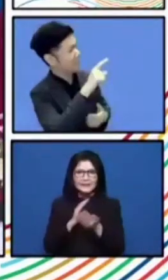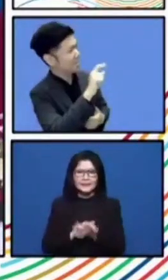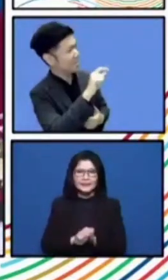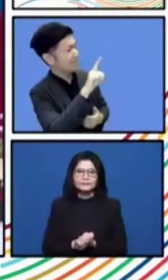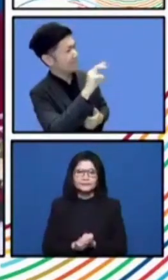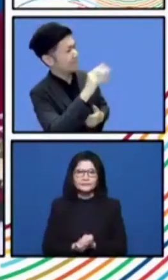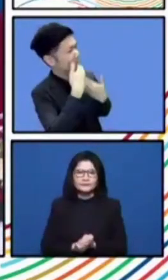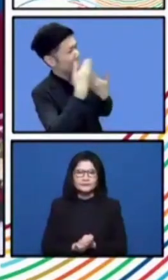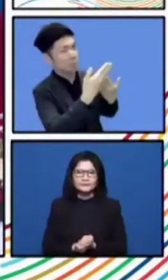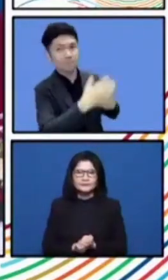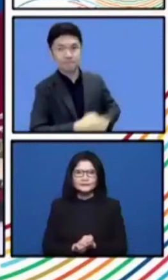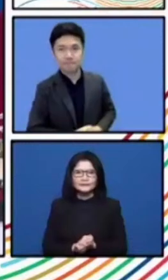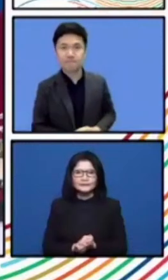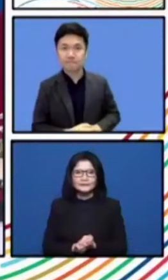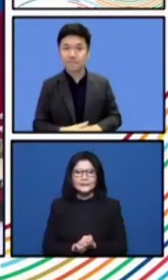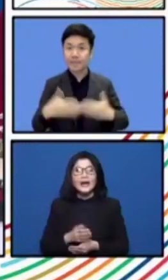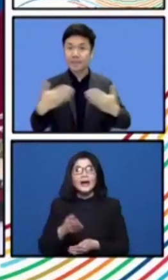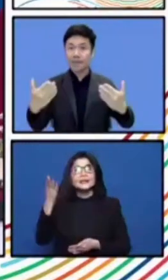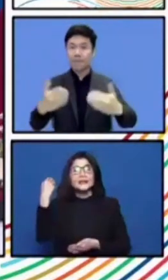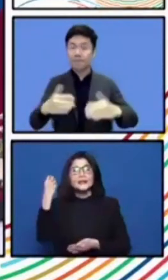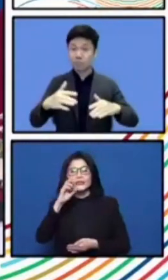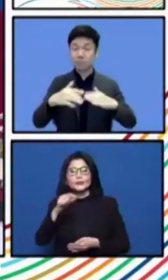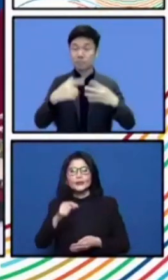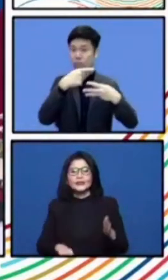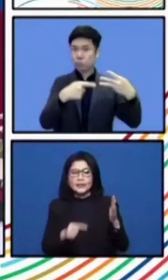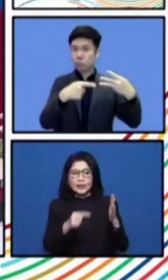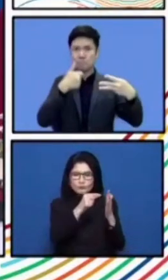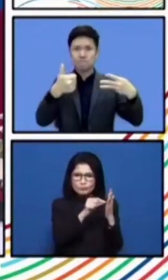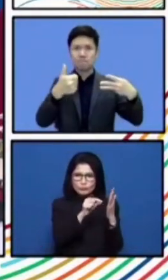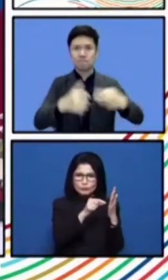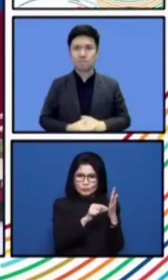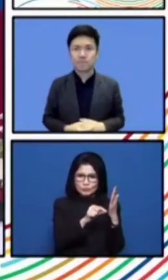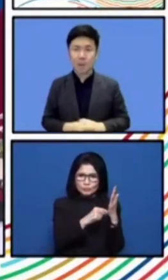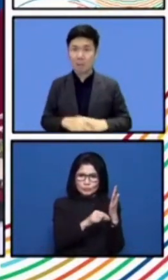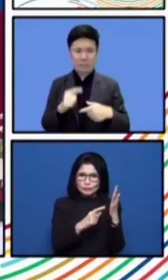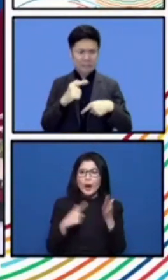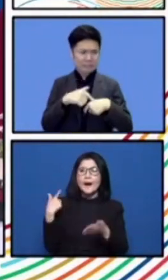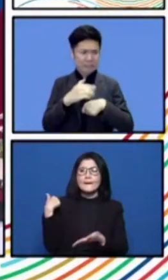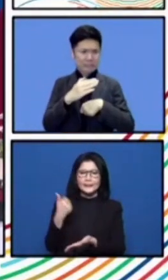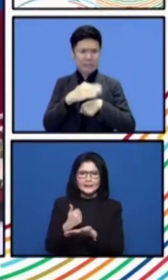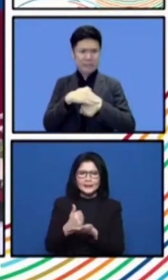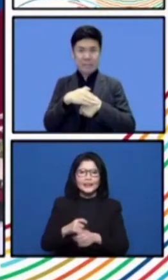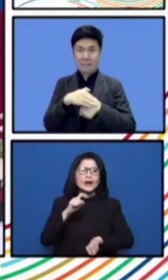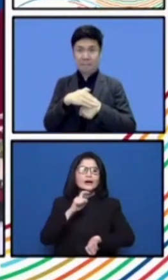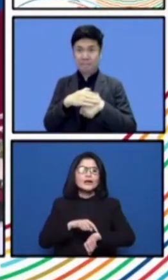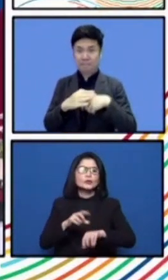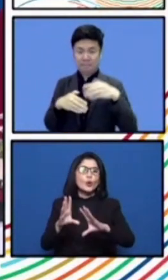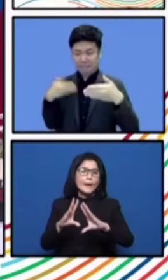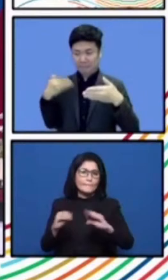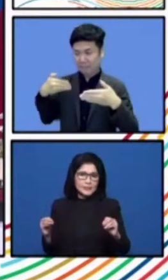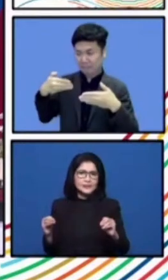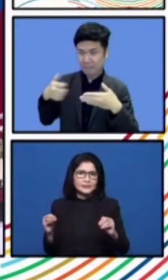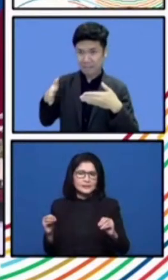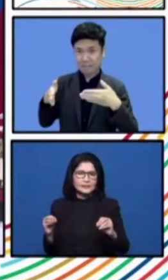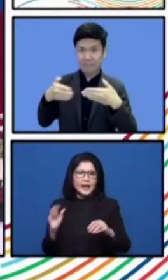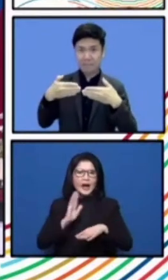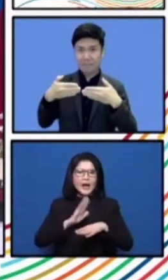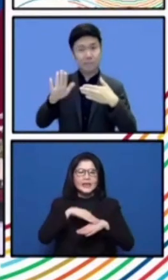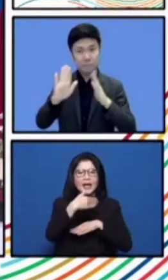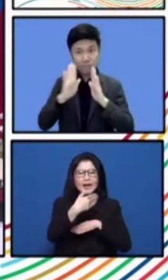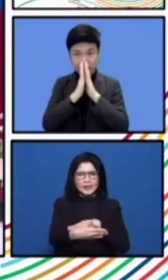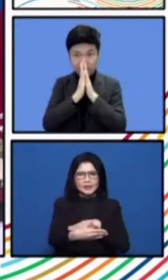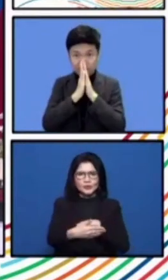uh uh time is running so uh I will move on to Mrs Sunita